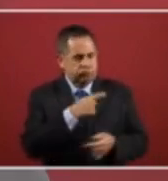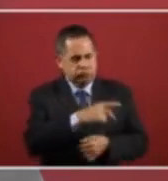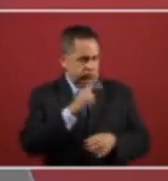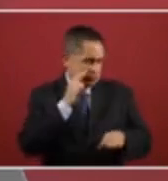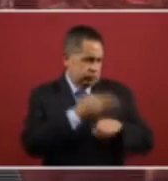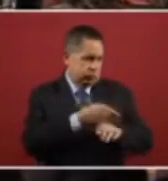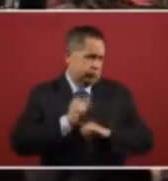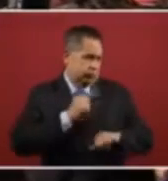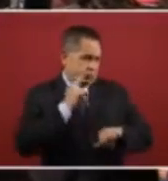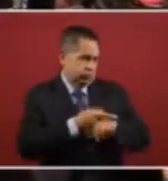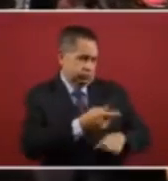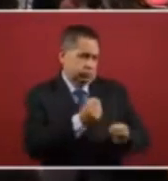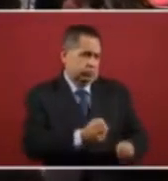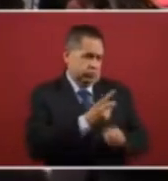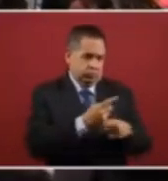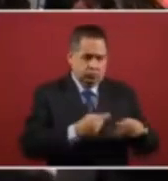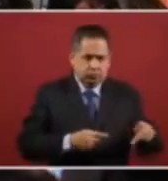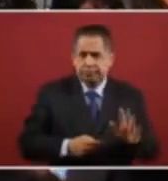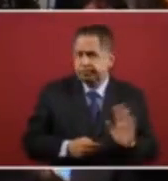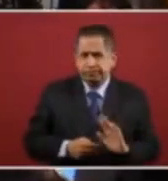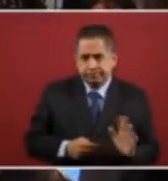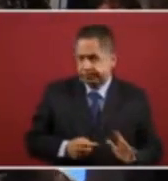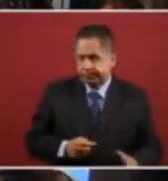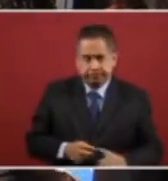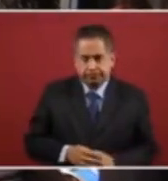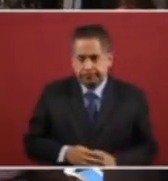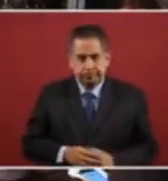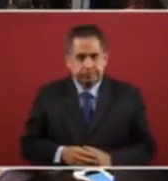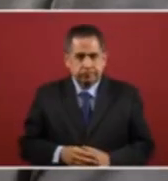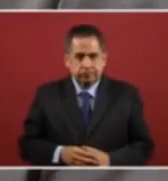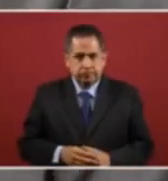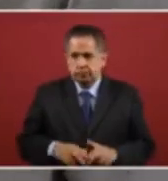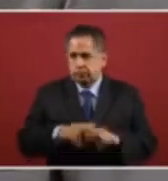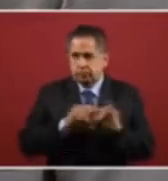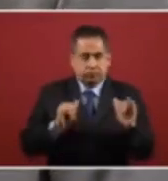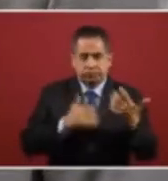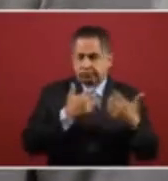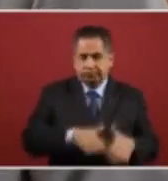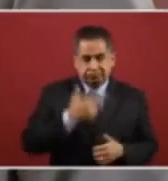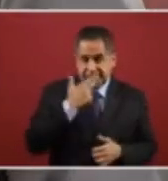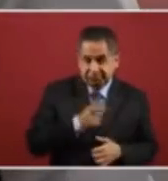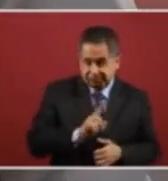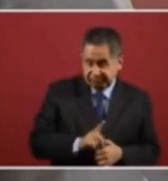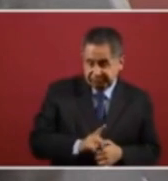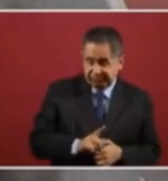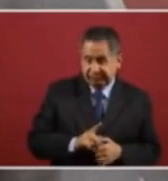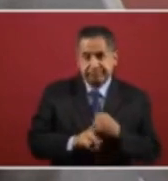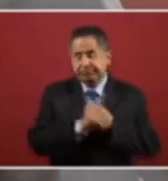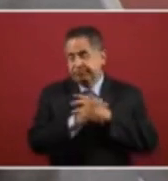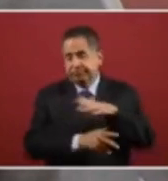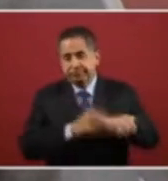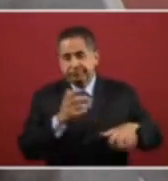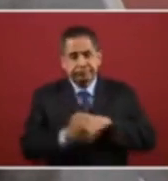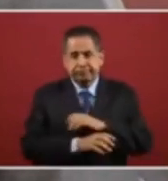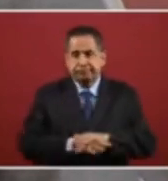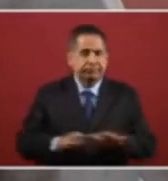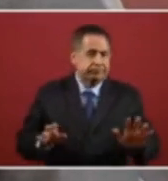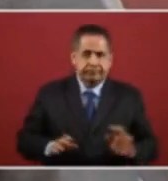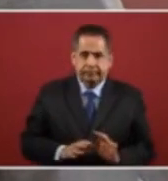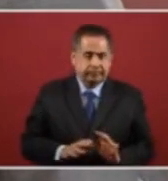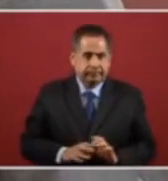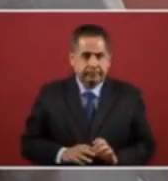attend to matters of security. That would not function, and it does